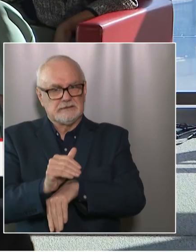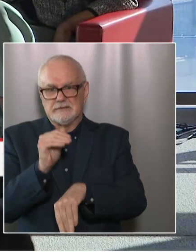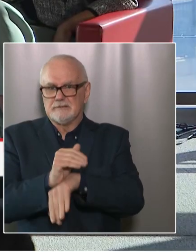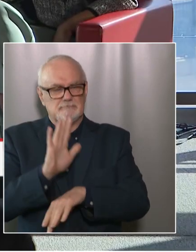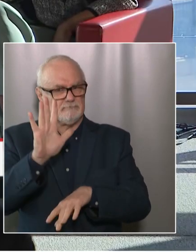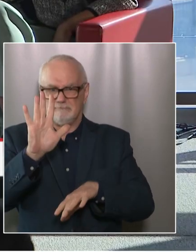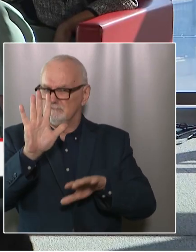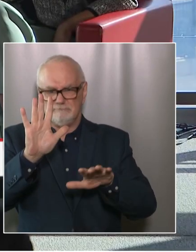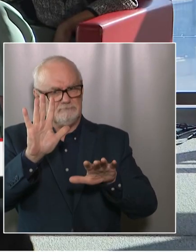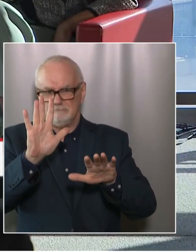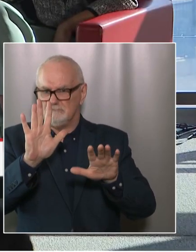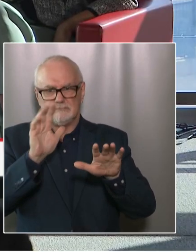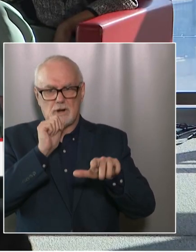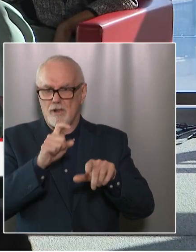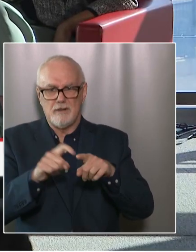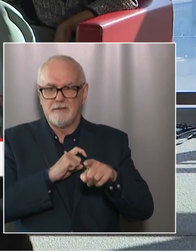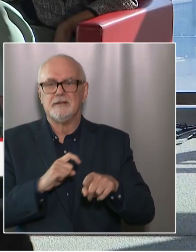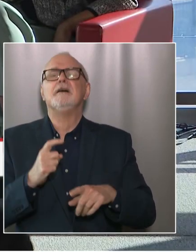o'clock. Got it.